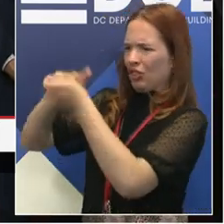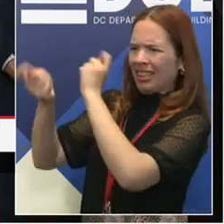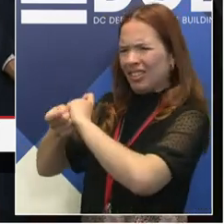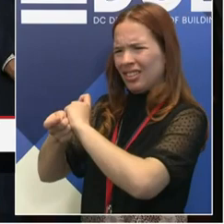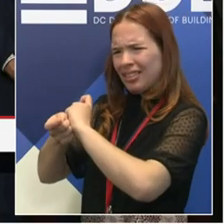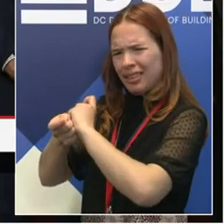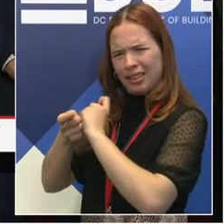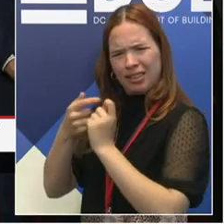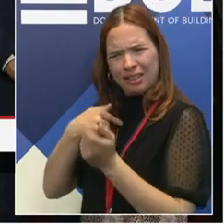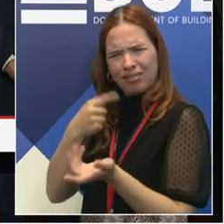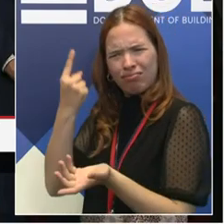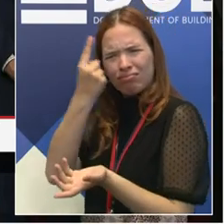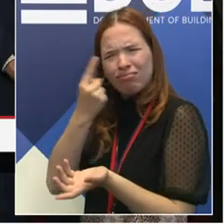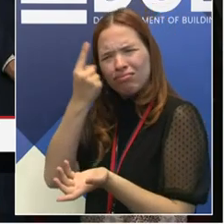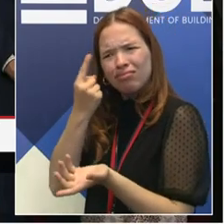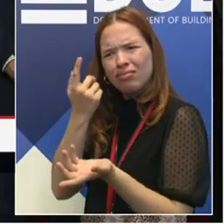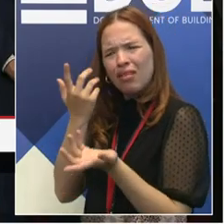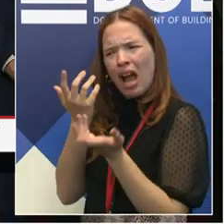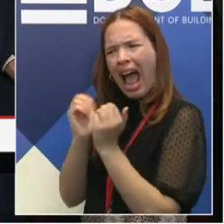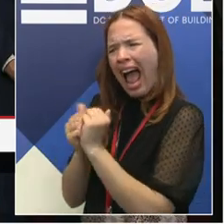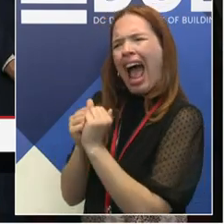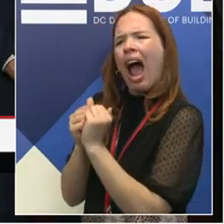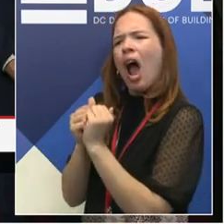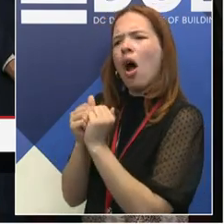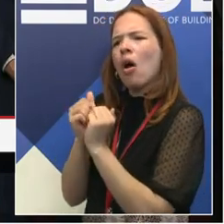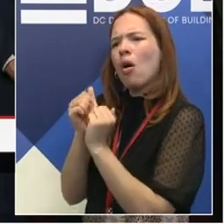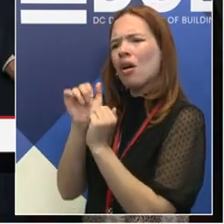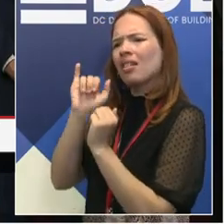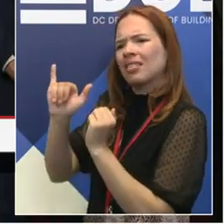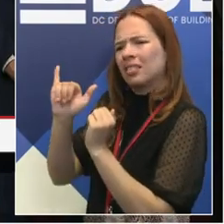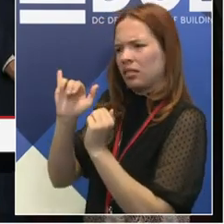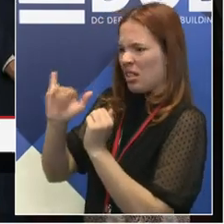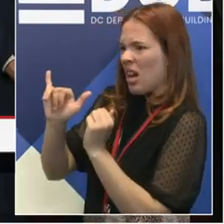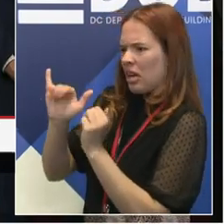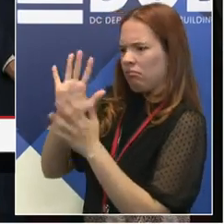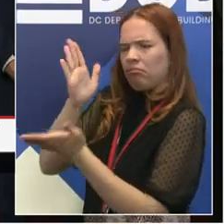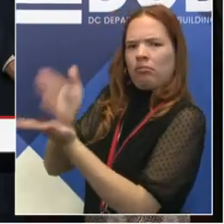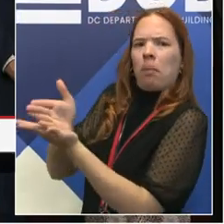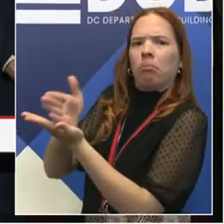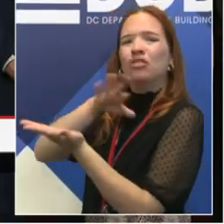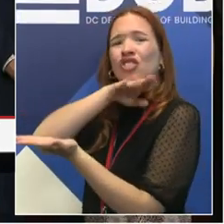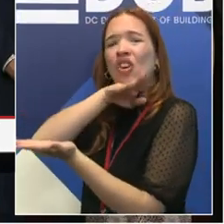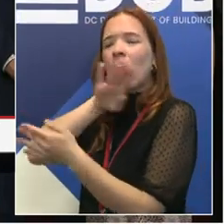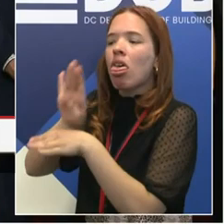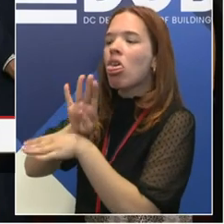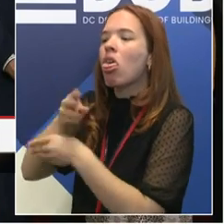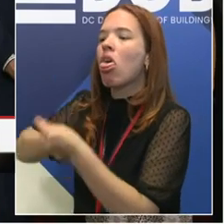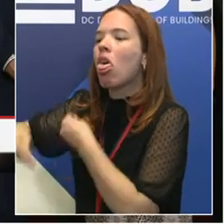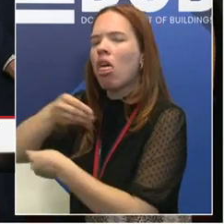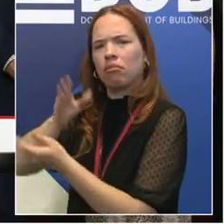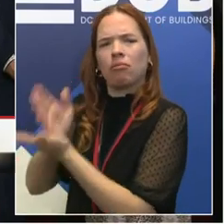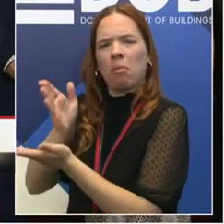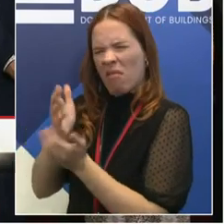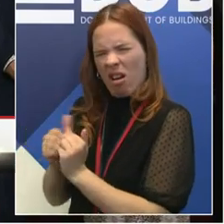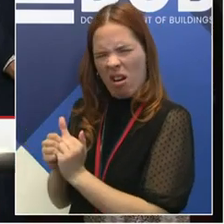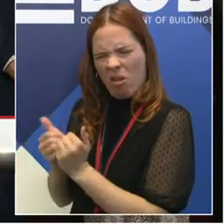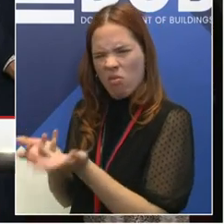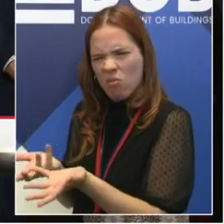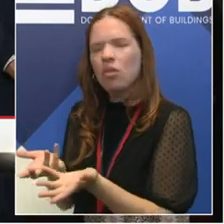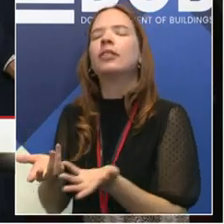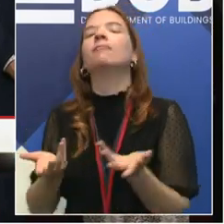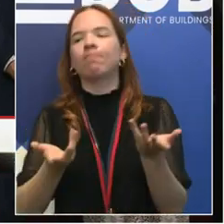from moving from one project to the next? Well, thank you. This is day one for me, and so you know, I'm going to